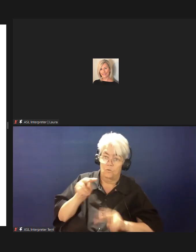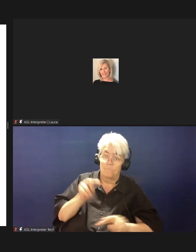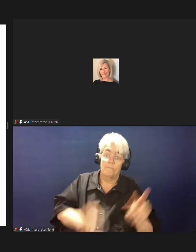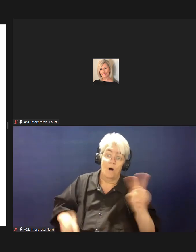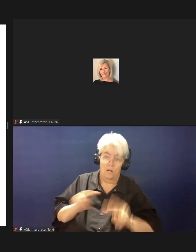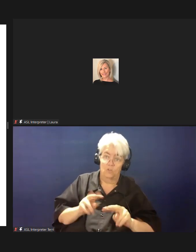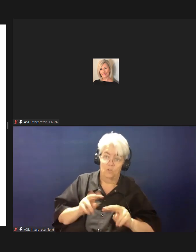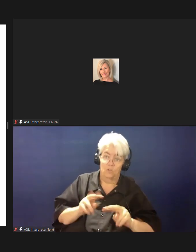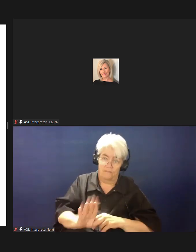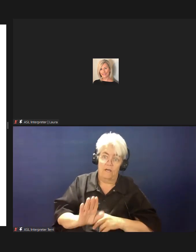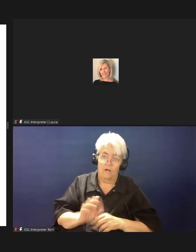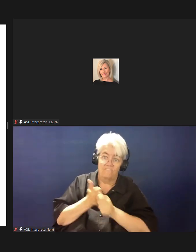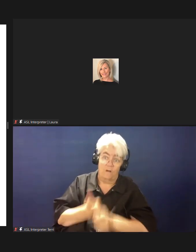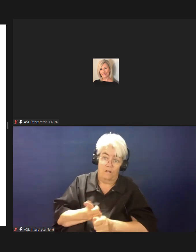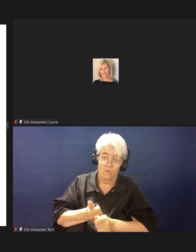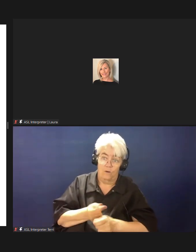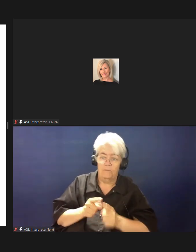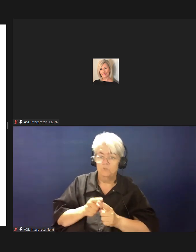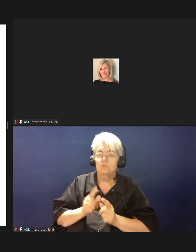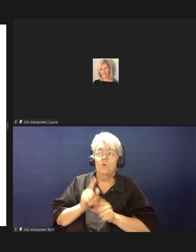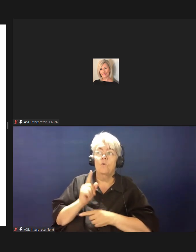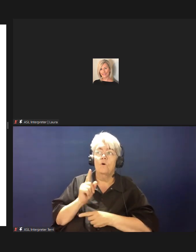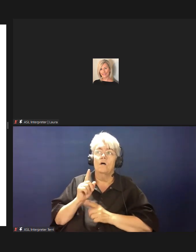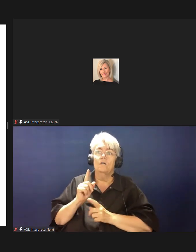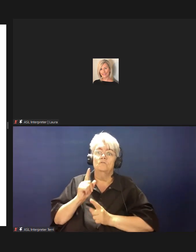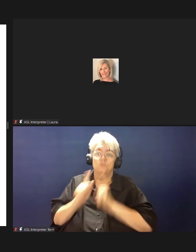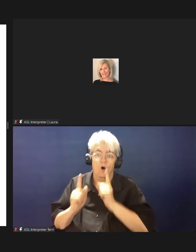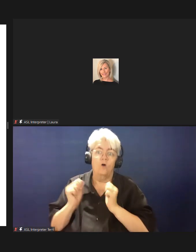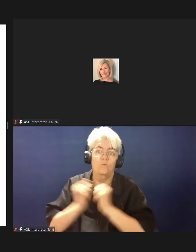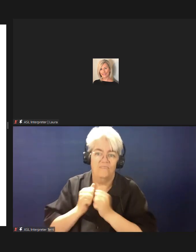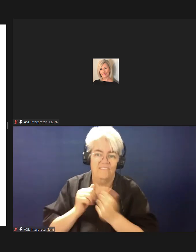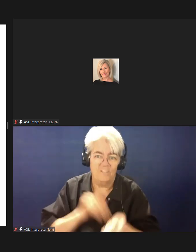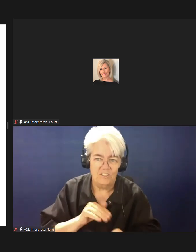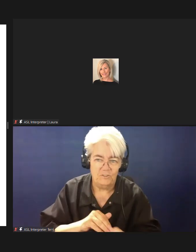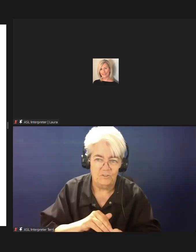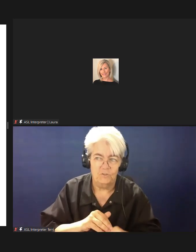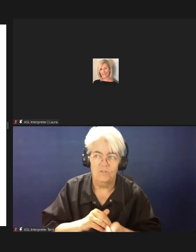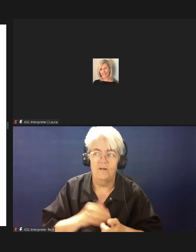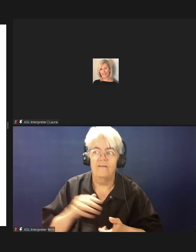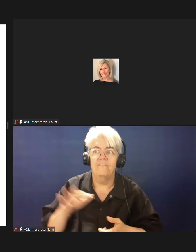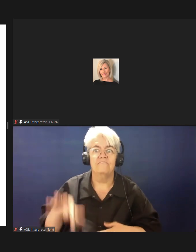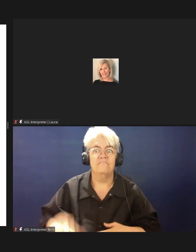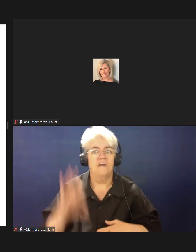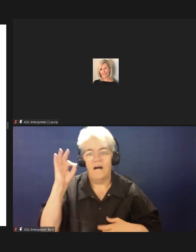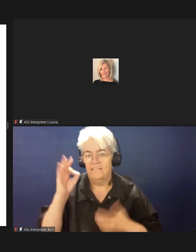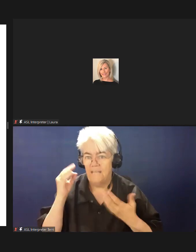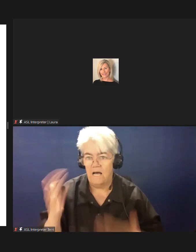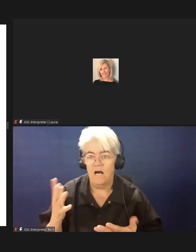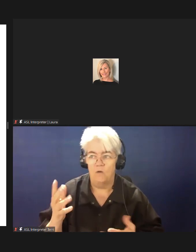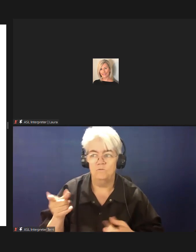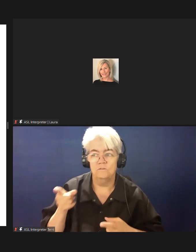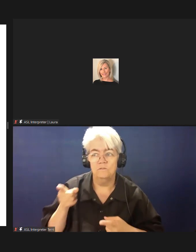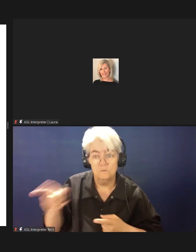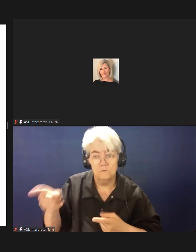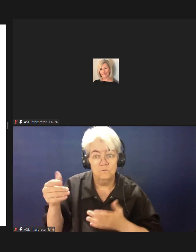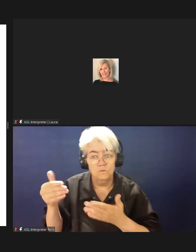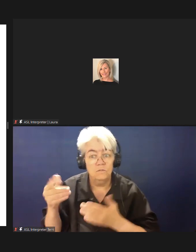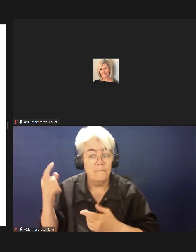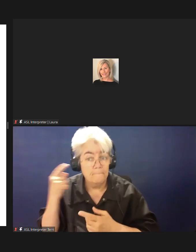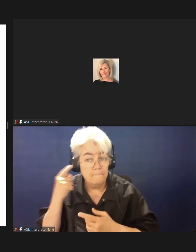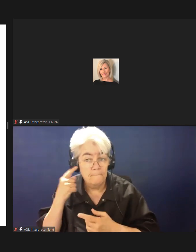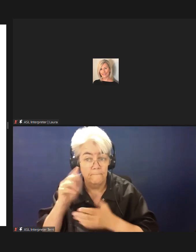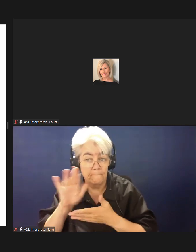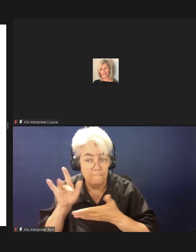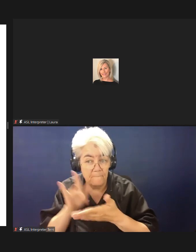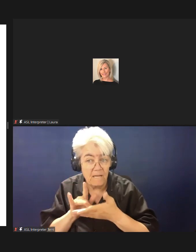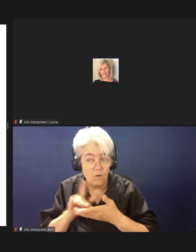child's follow-up. So consult closely with the healthcare provider to find out first the results of the middle ear